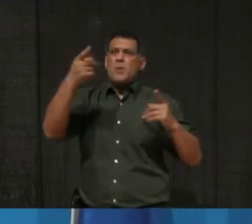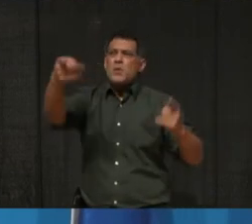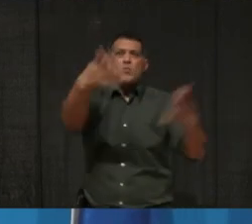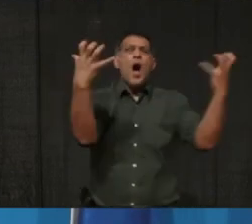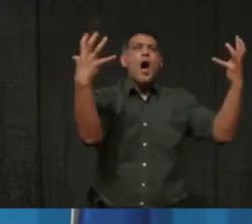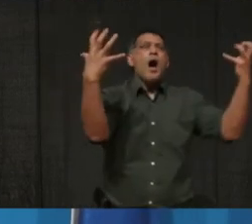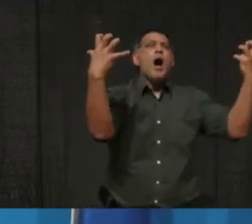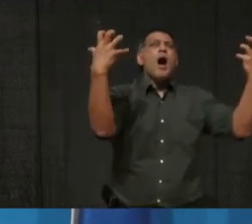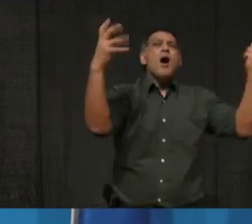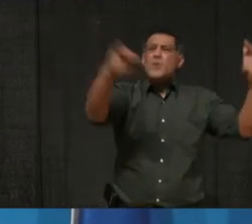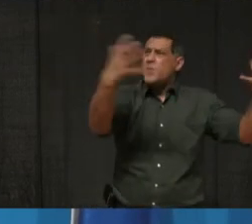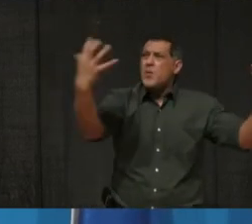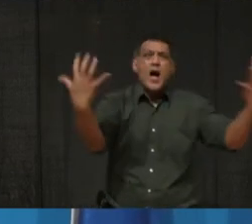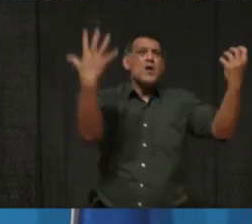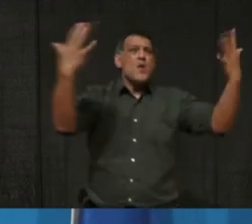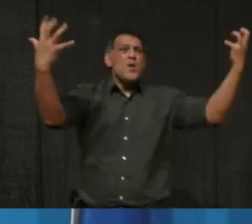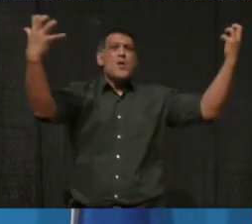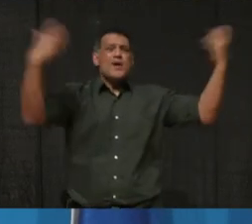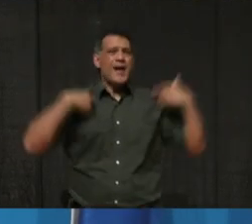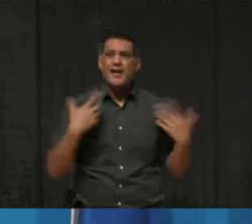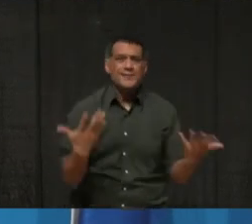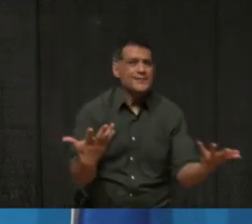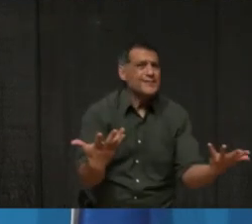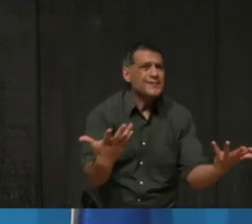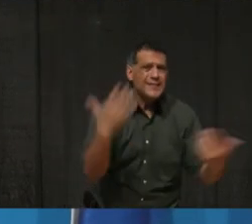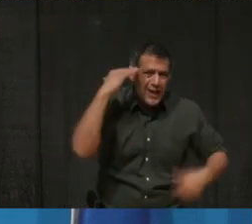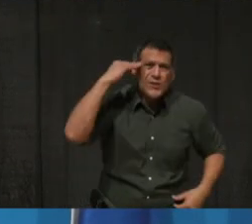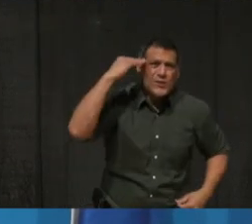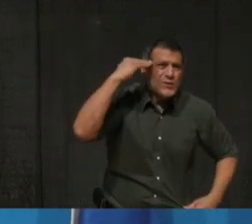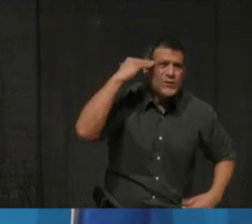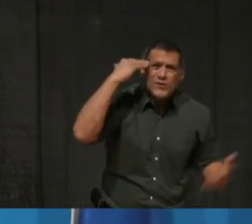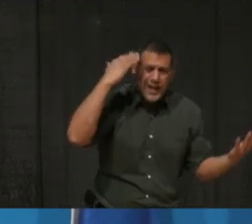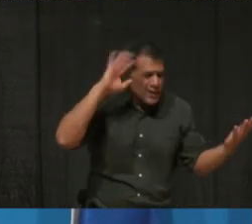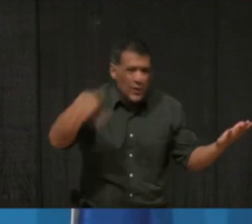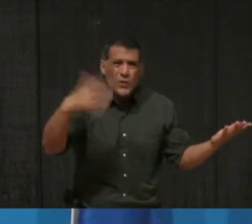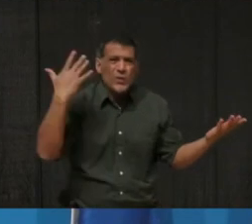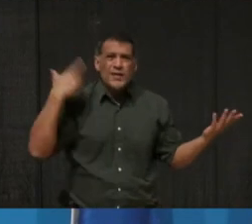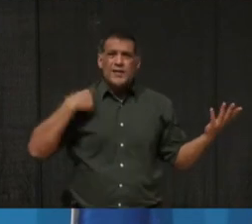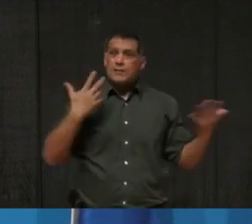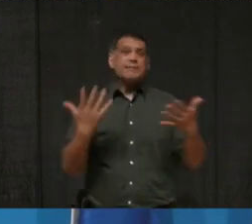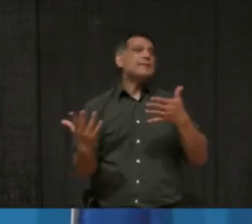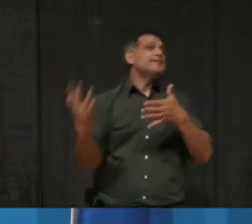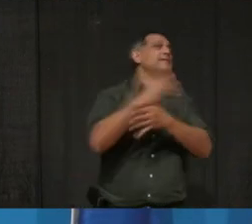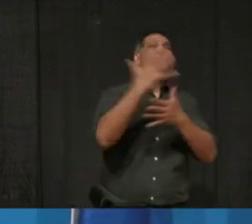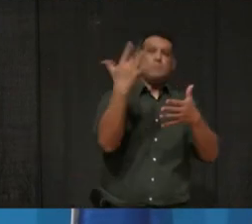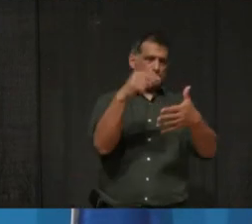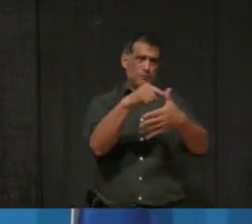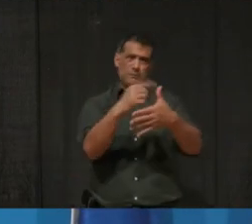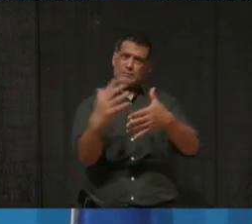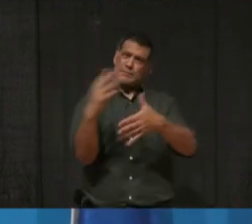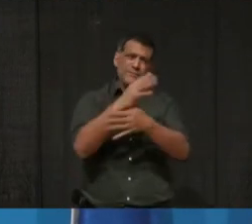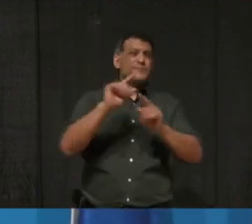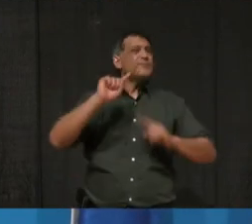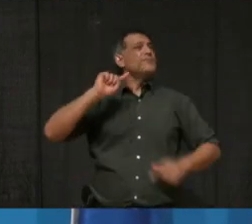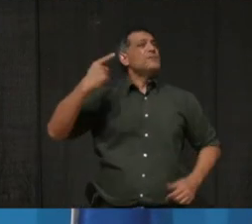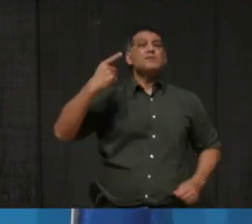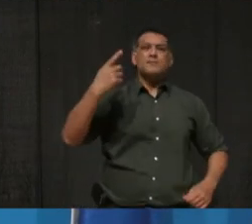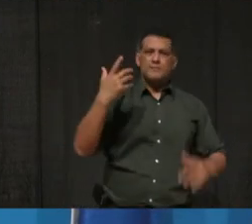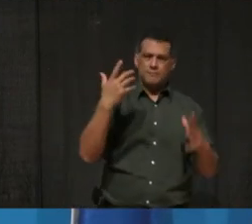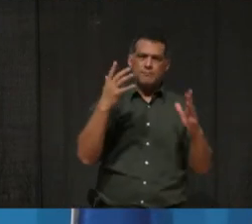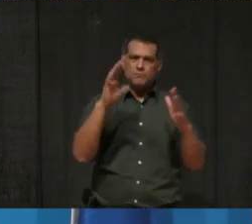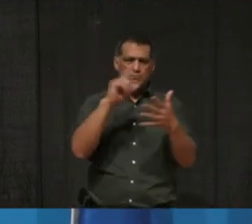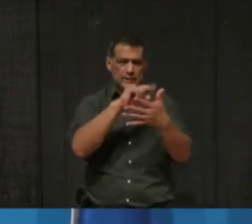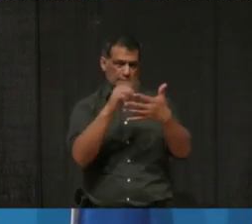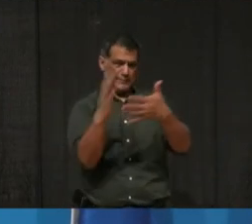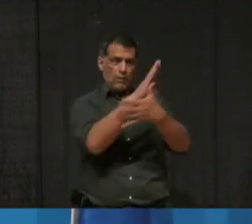We continue to vaccinate priority groups as designated by the province, and will continue to do so quickly once more